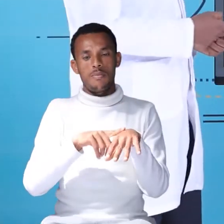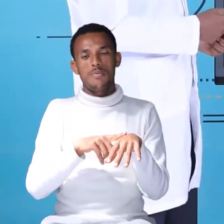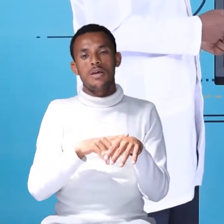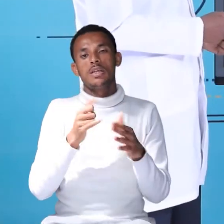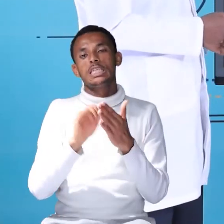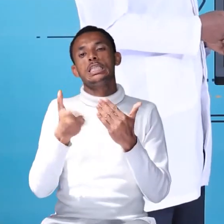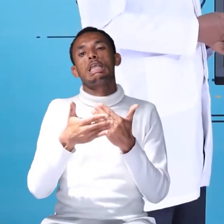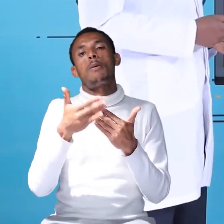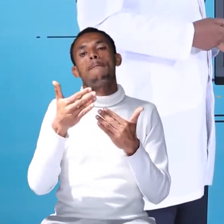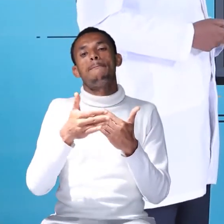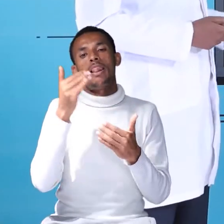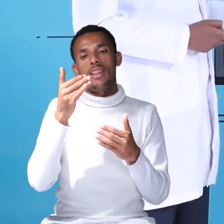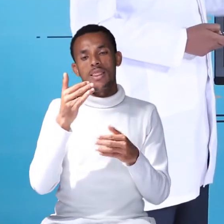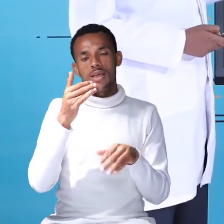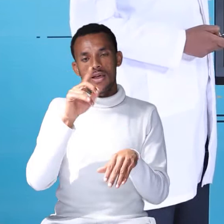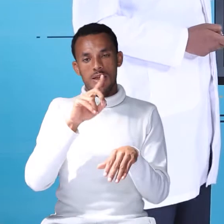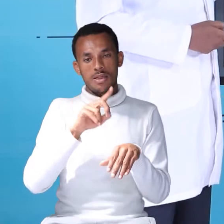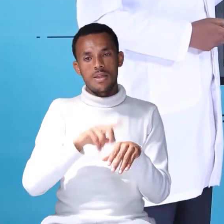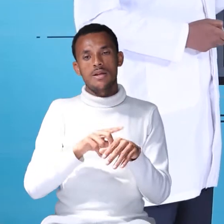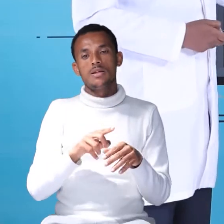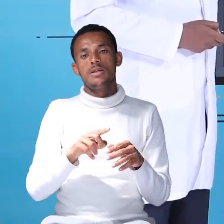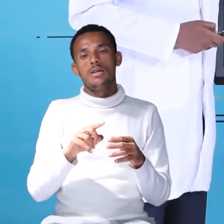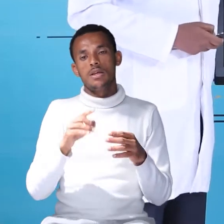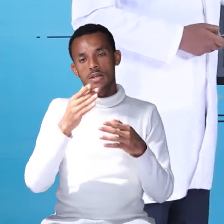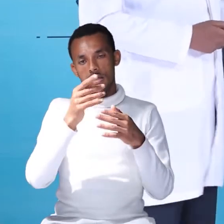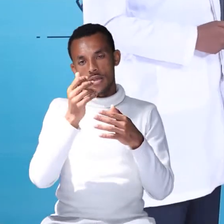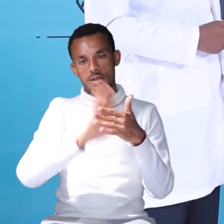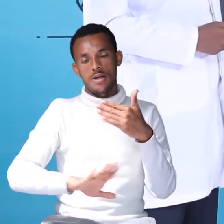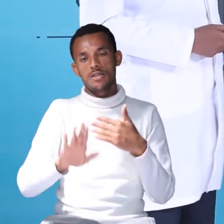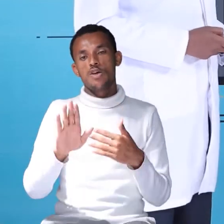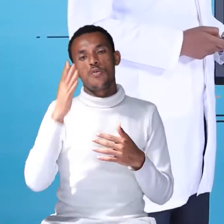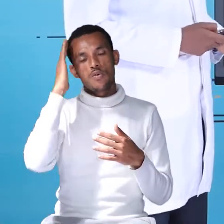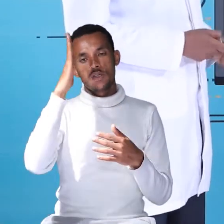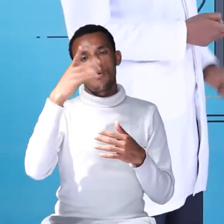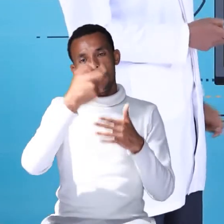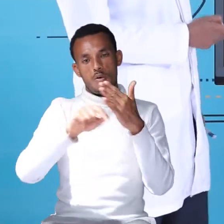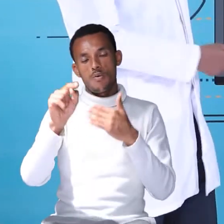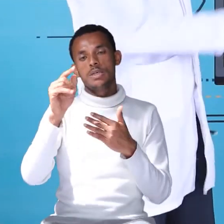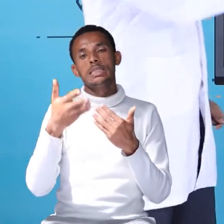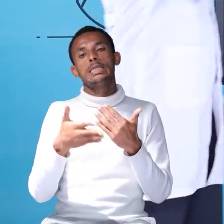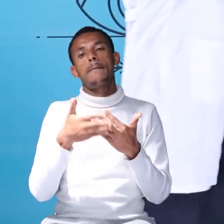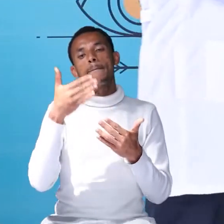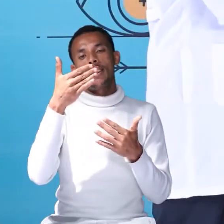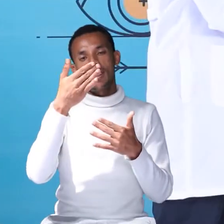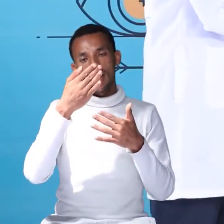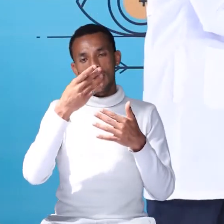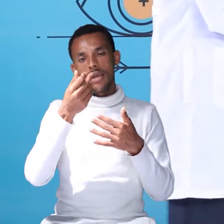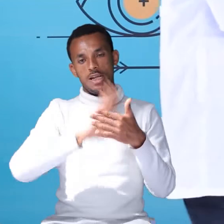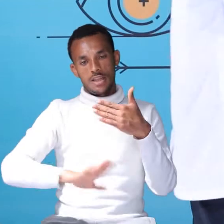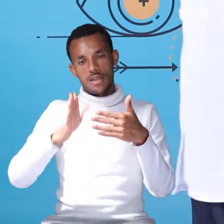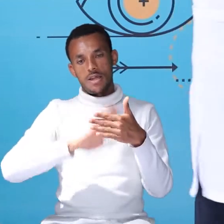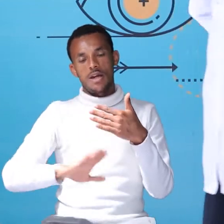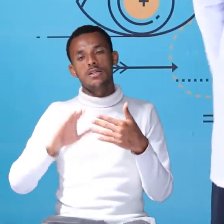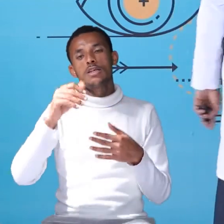simple interest it will be. And the future value of a simple interest, it is amount is equal